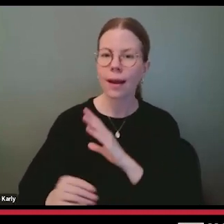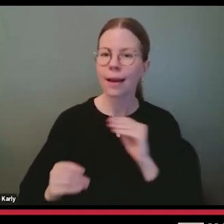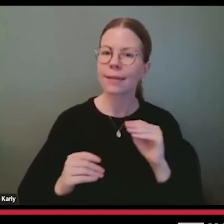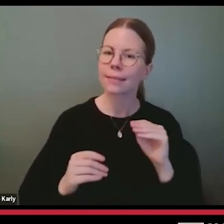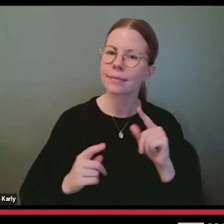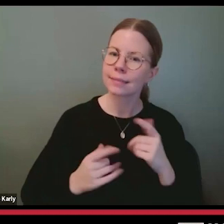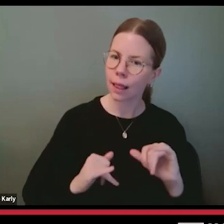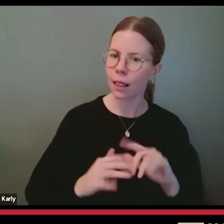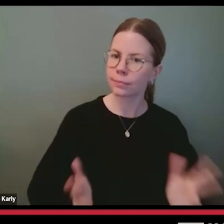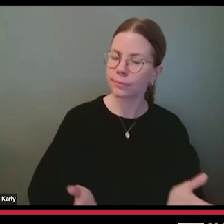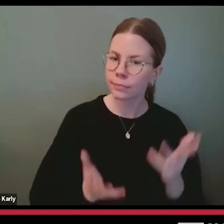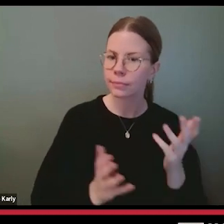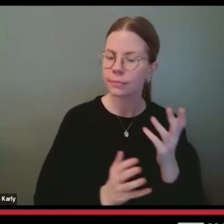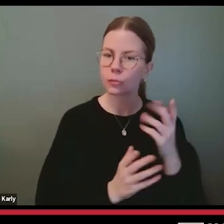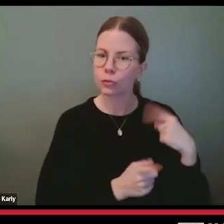Monica.